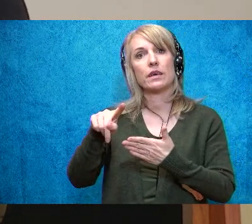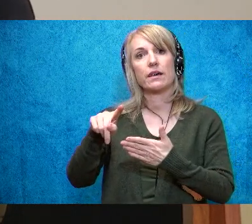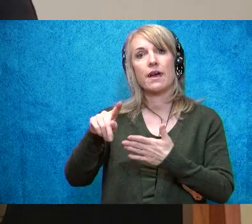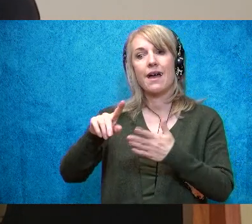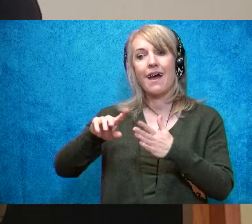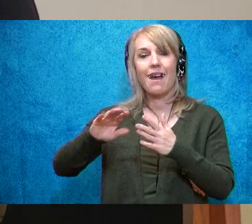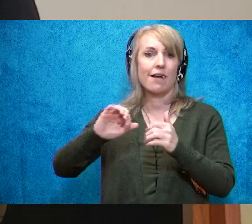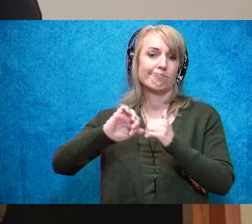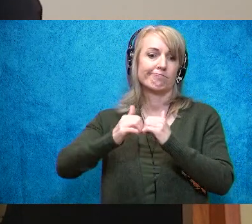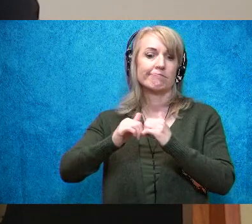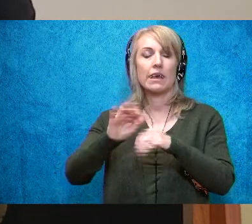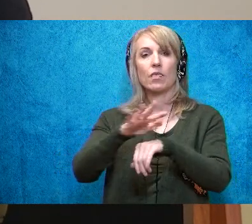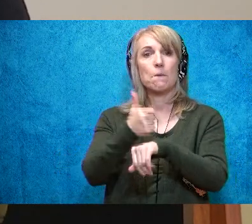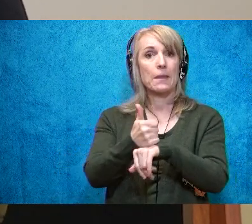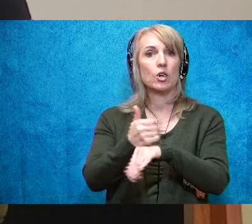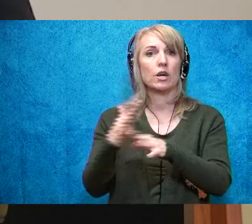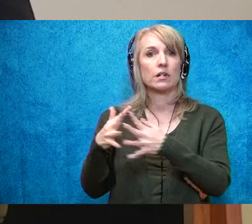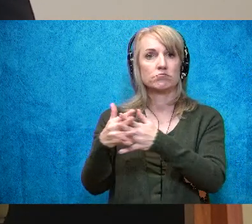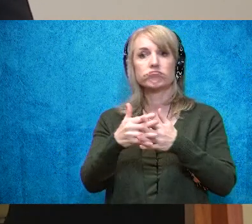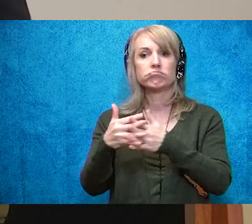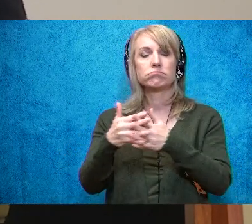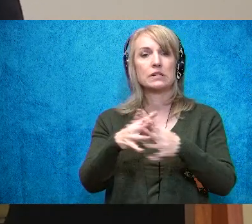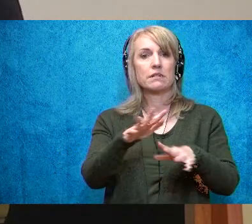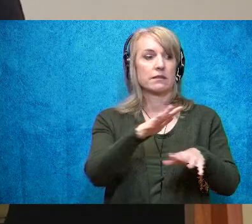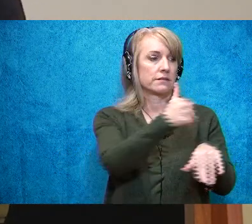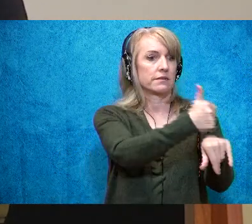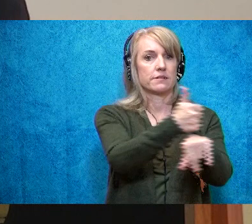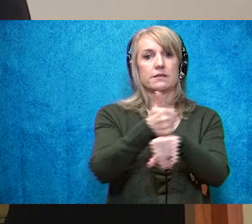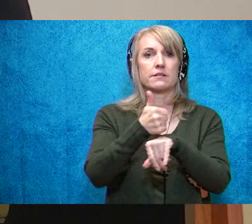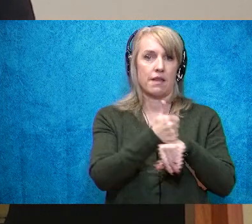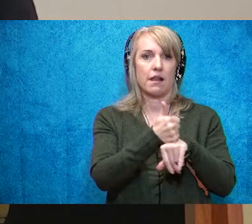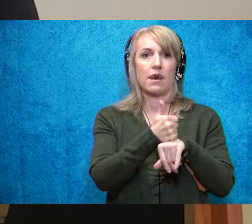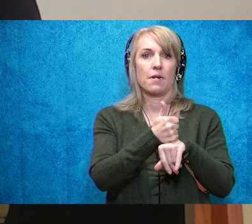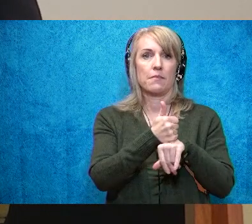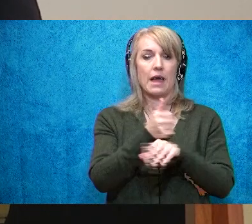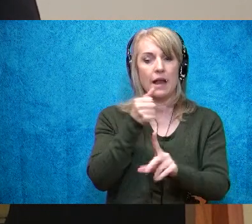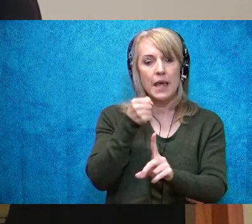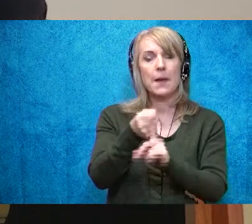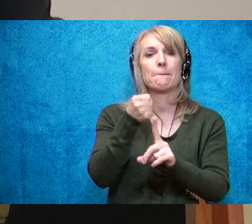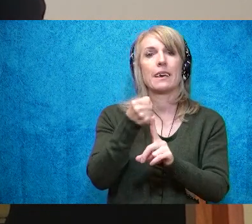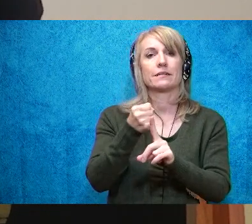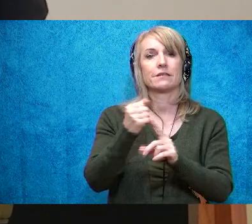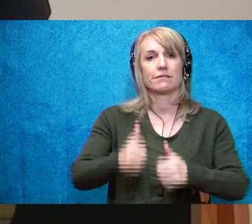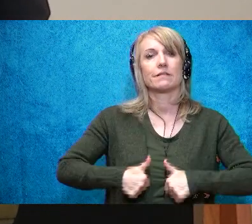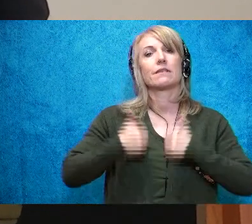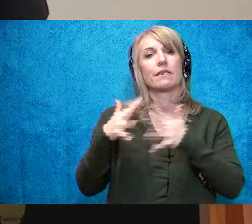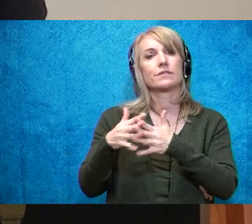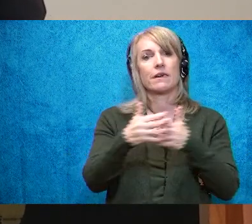fought the war, and how the war impacted the lives of Americans. I'll see you next week.